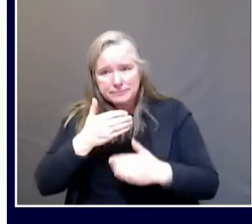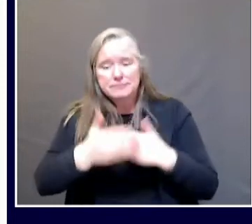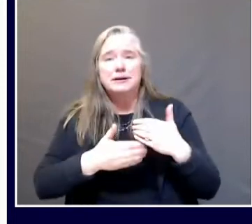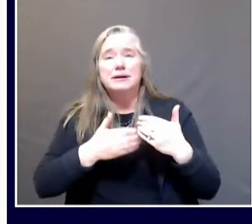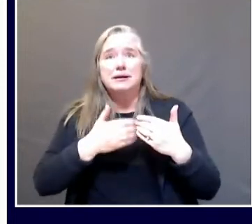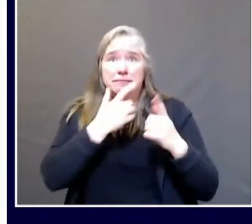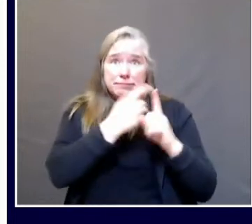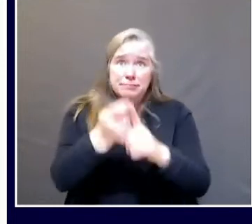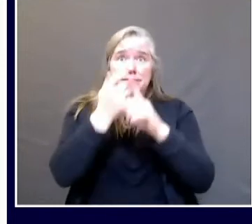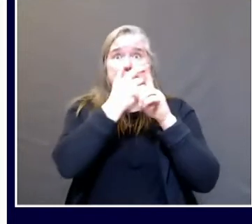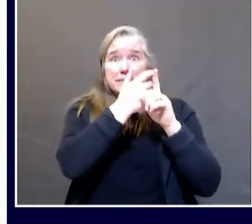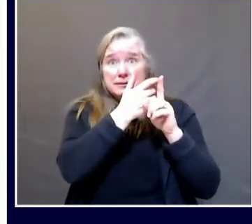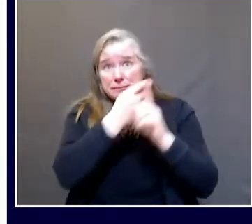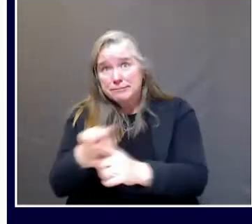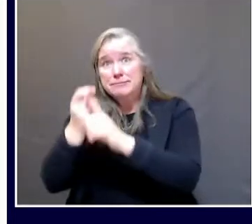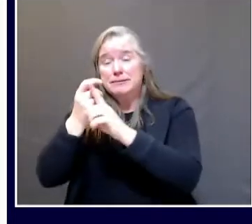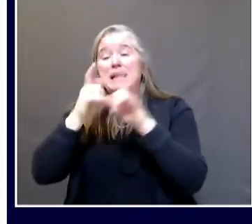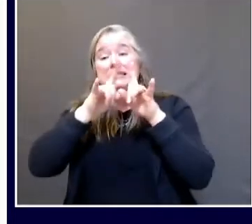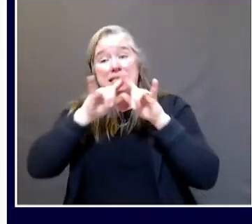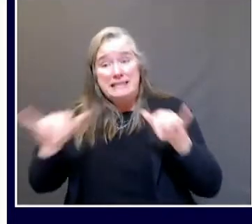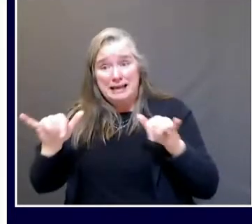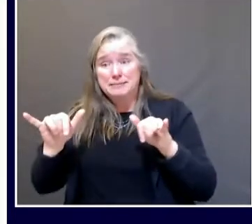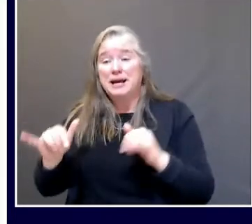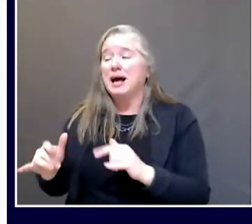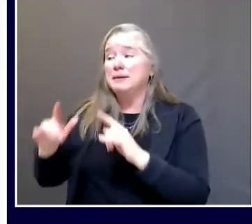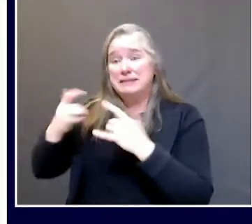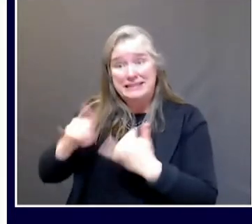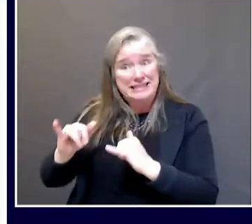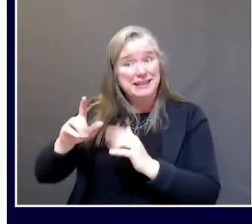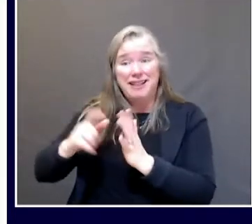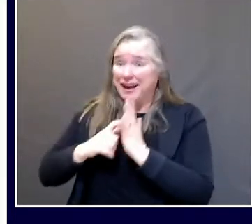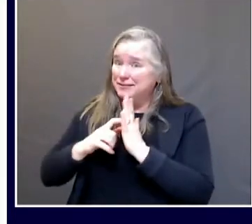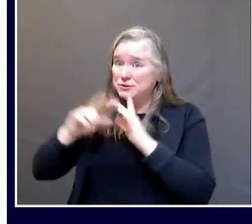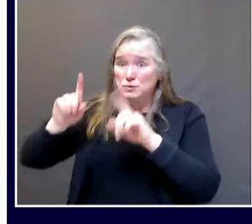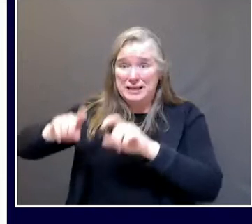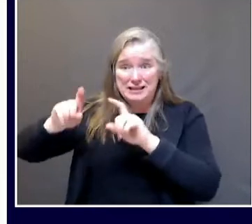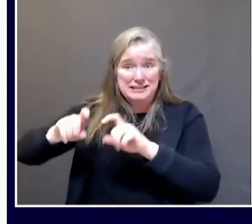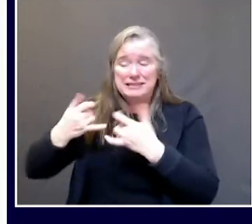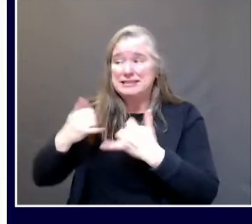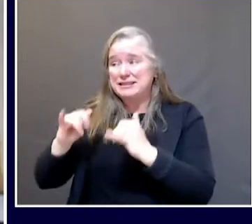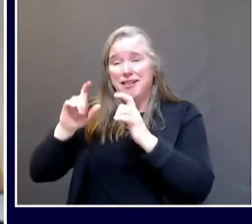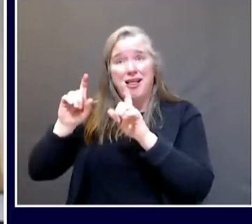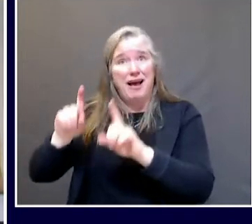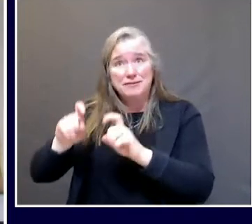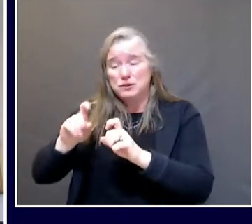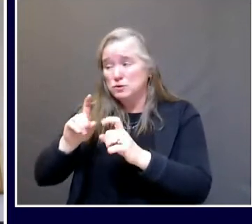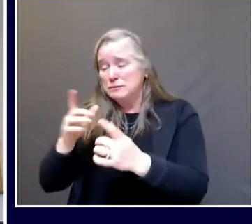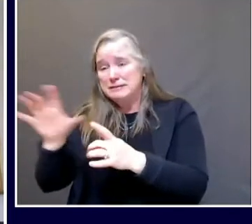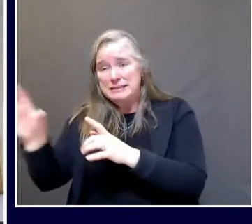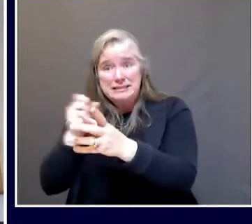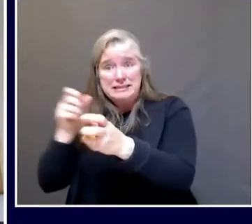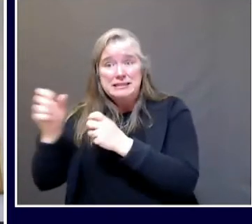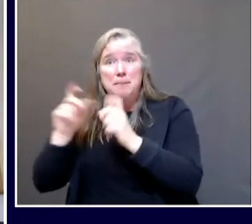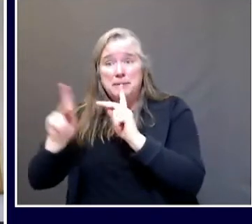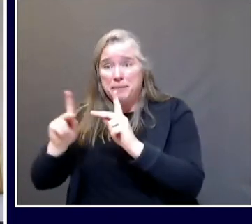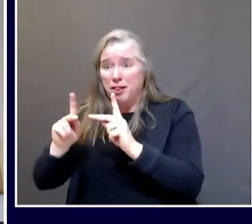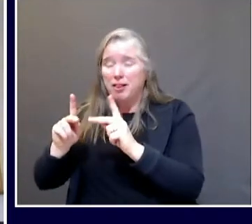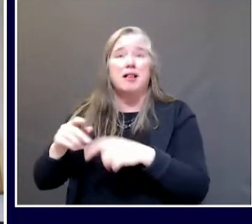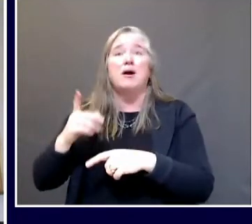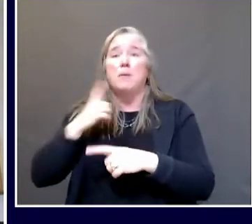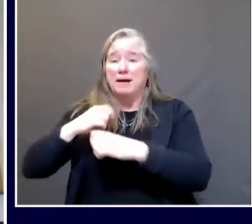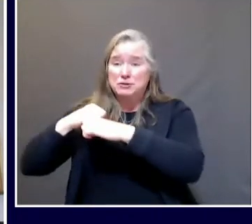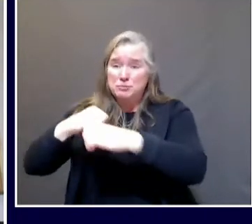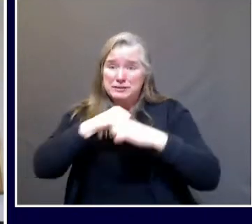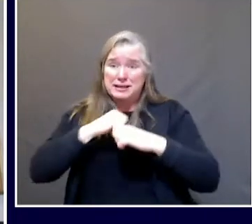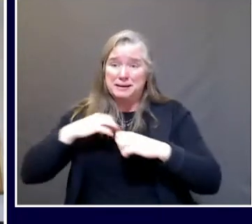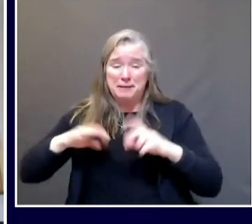safe as we get to every last person in Maine getting a vaccine. I'll add to that list of what we intend, or are planning